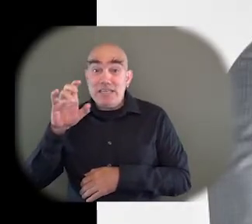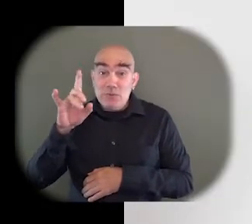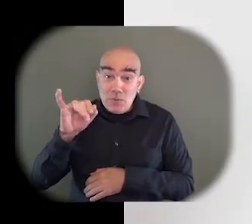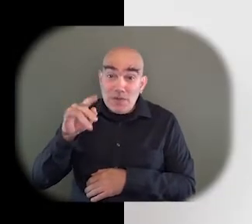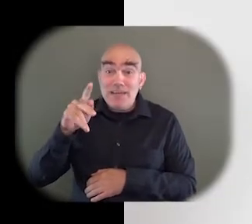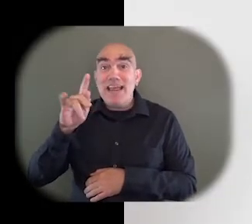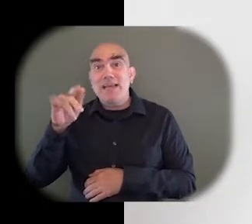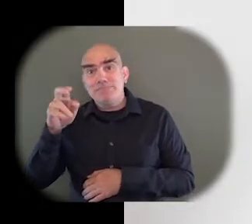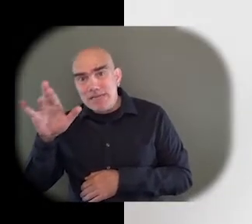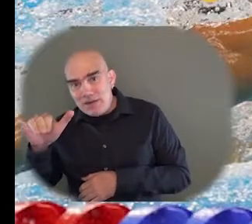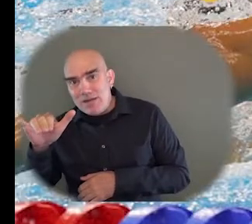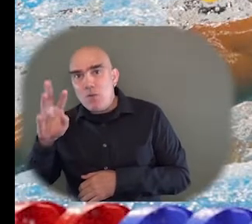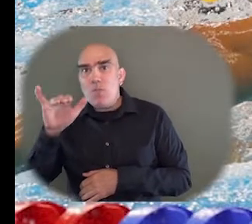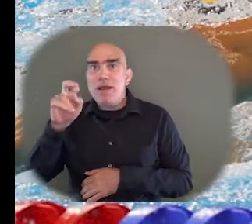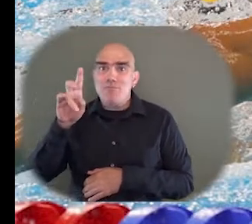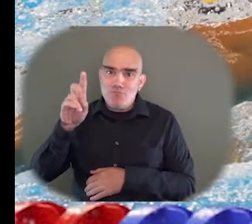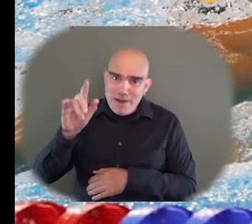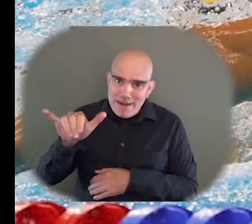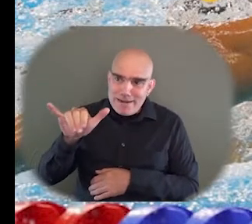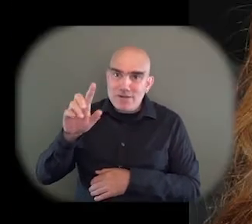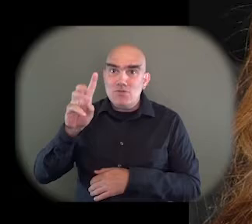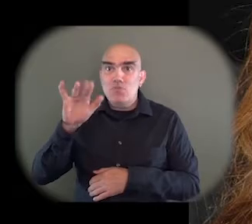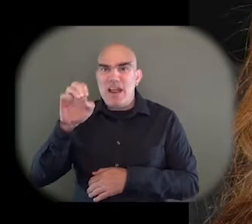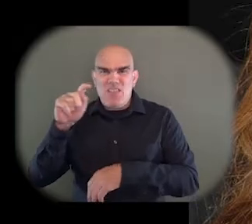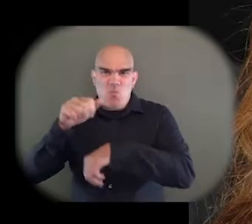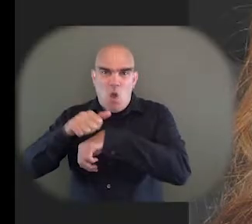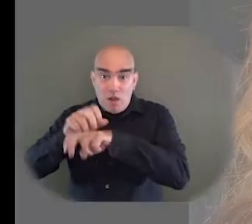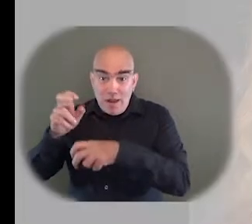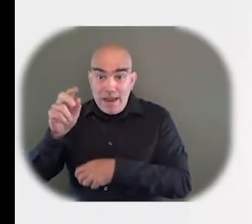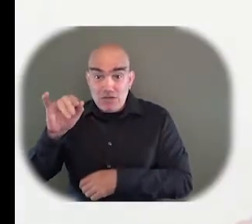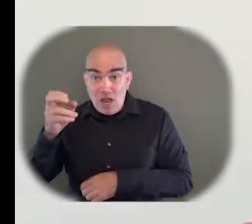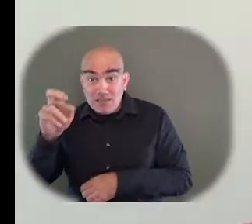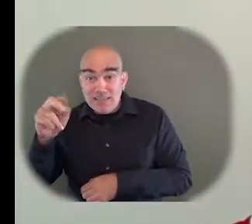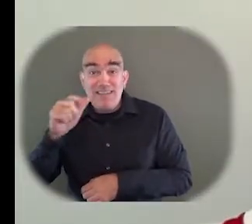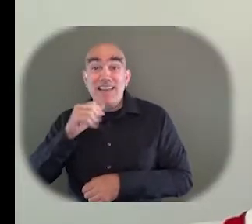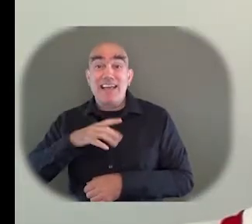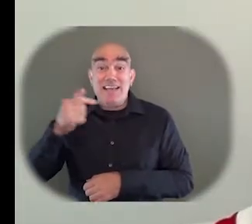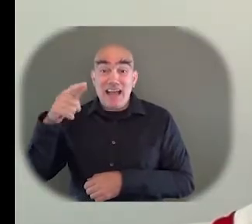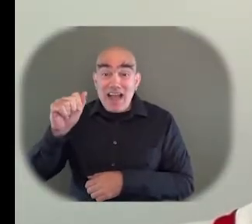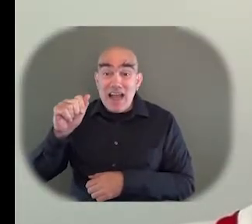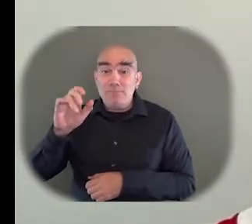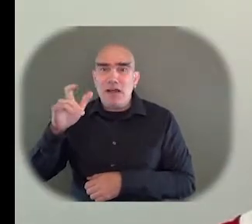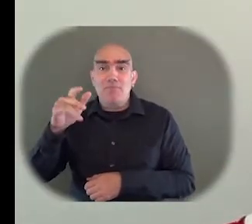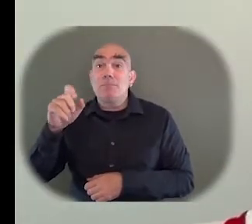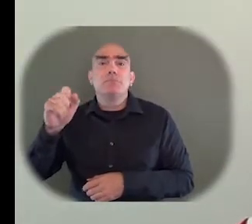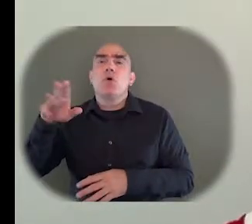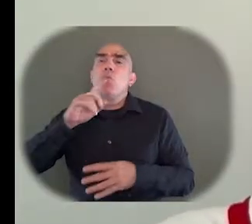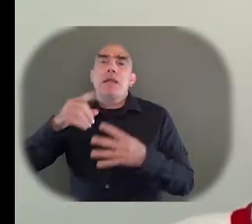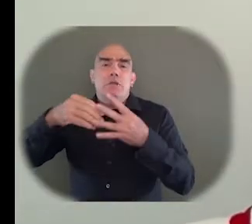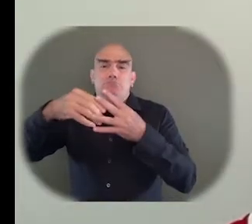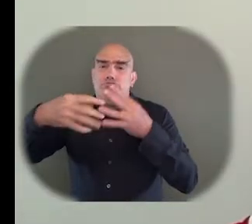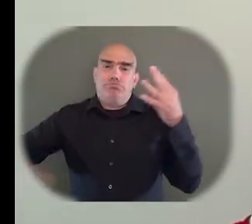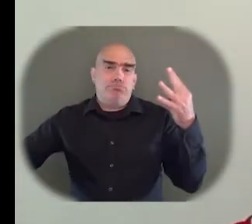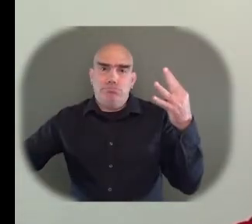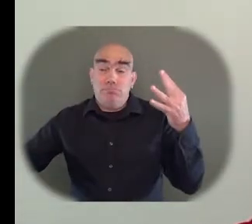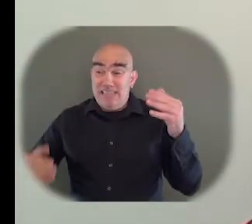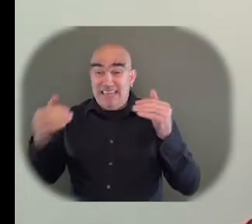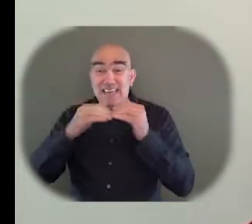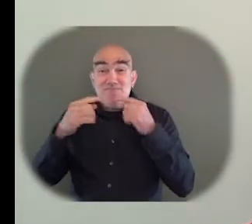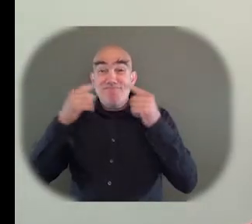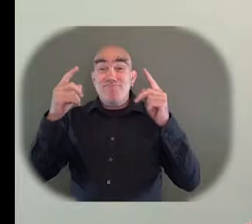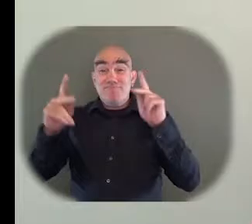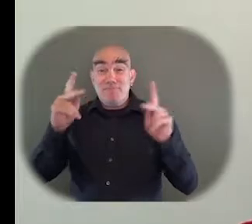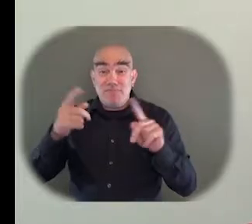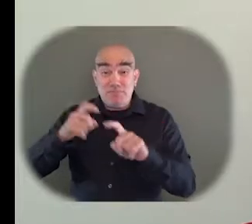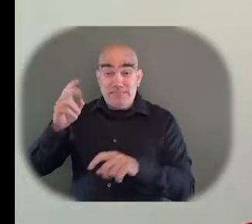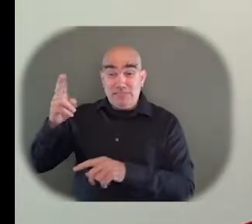Johnson, Lady Gaga, Michael Phelps, Janet Jackson. The list goes on and on. Even historical figures and great